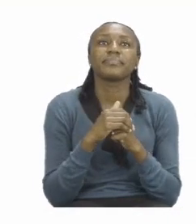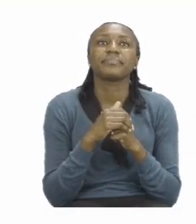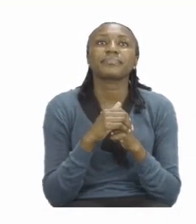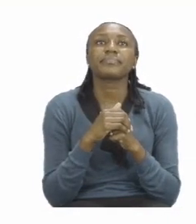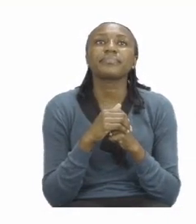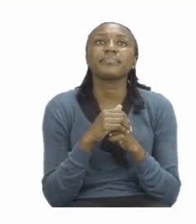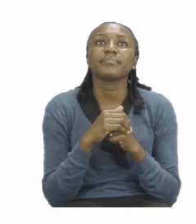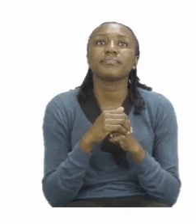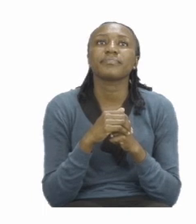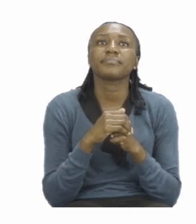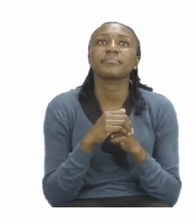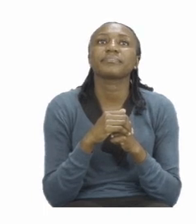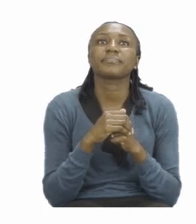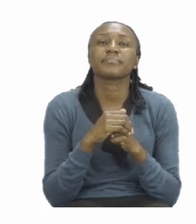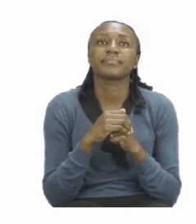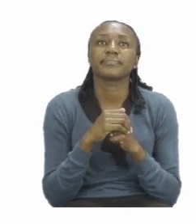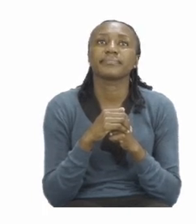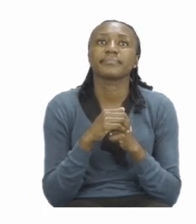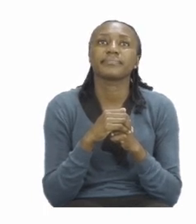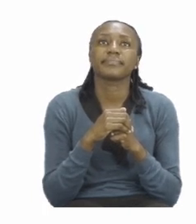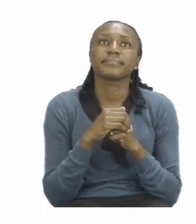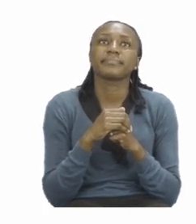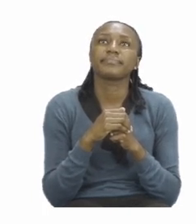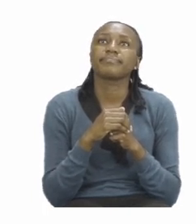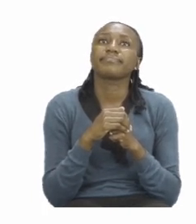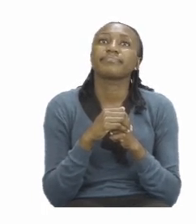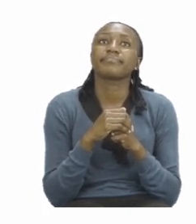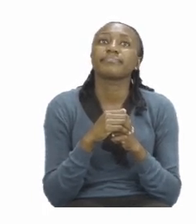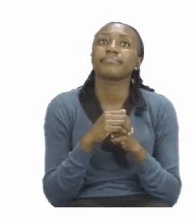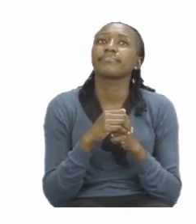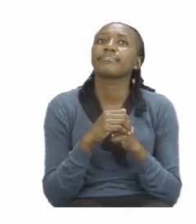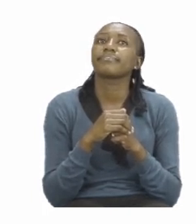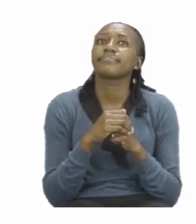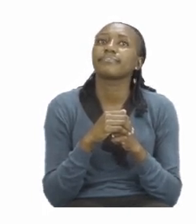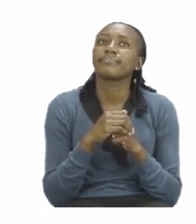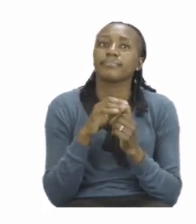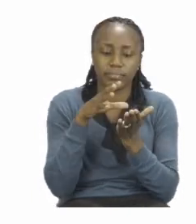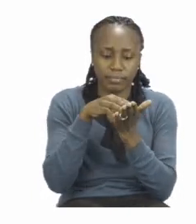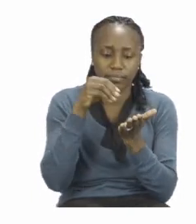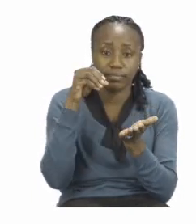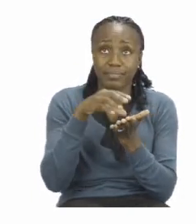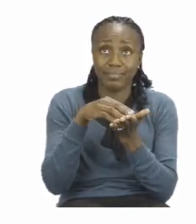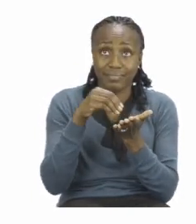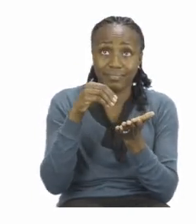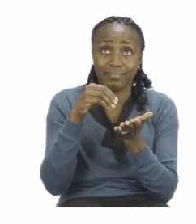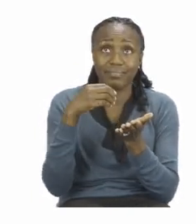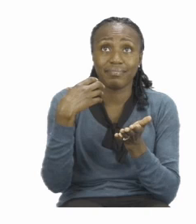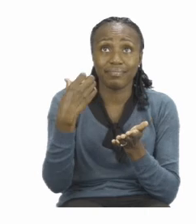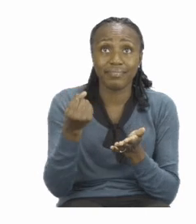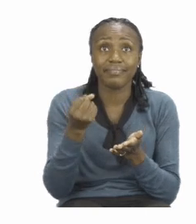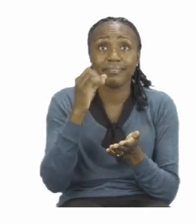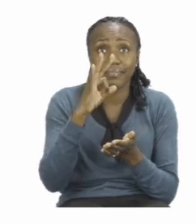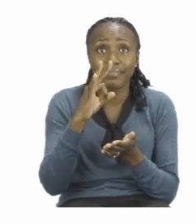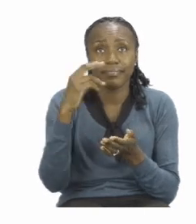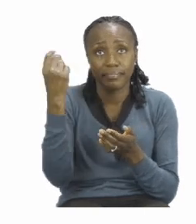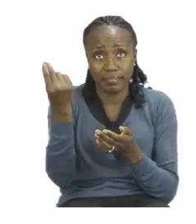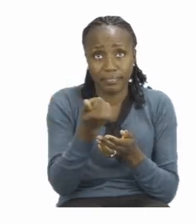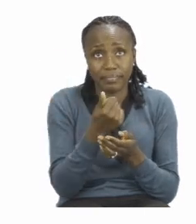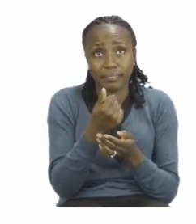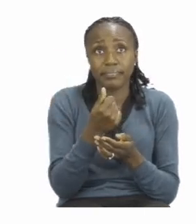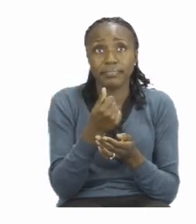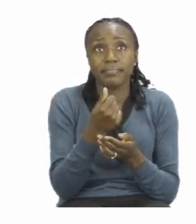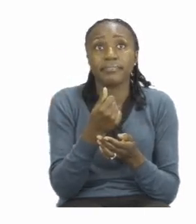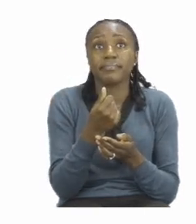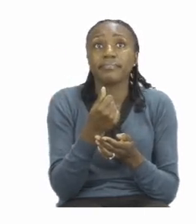second part of our exercise, it's asking, how much change will I get if I buy the